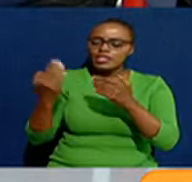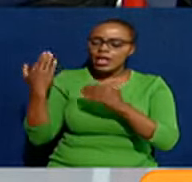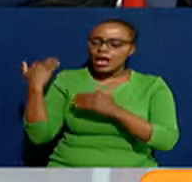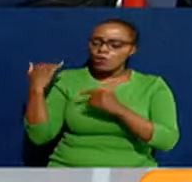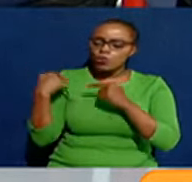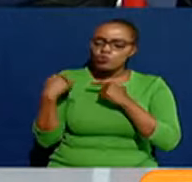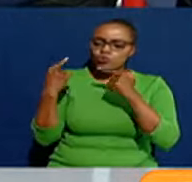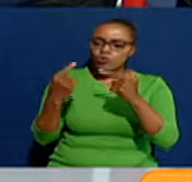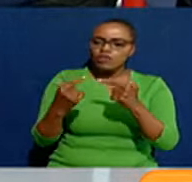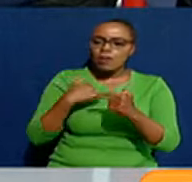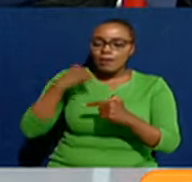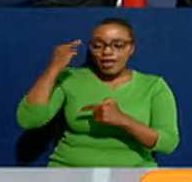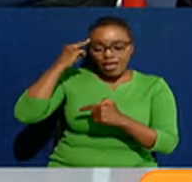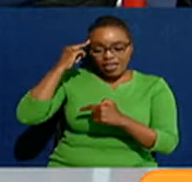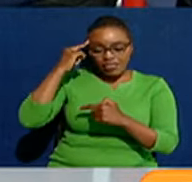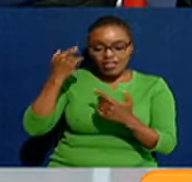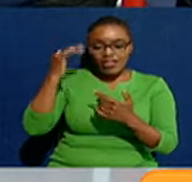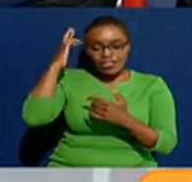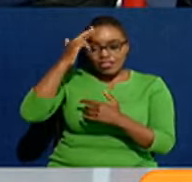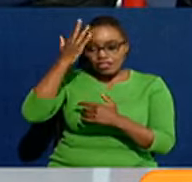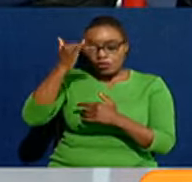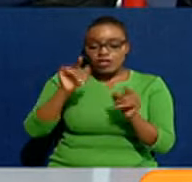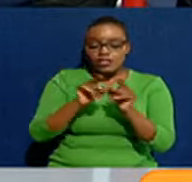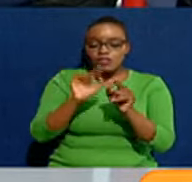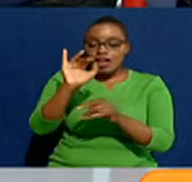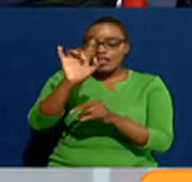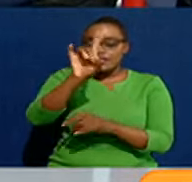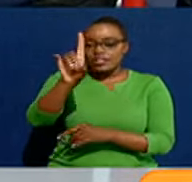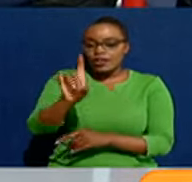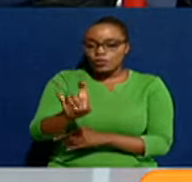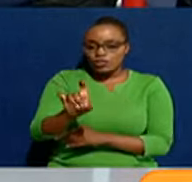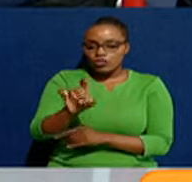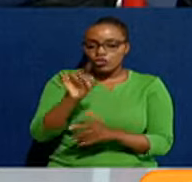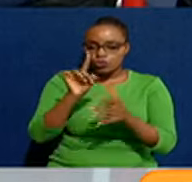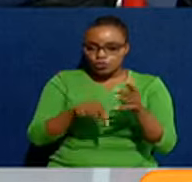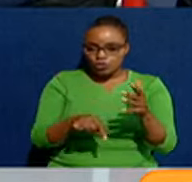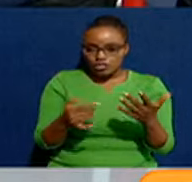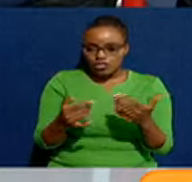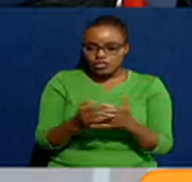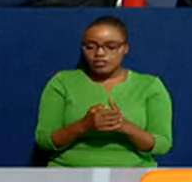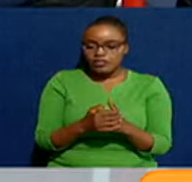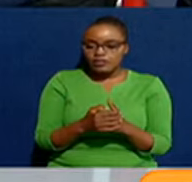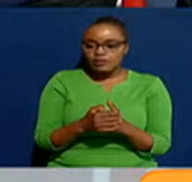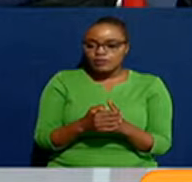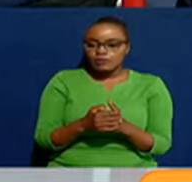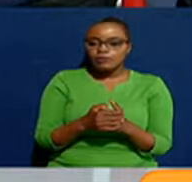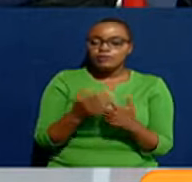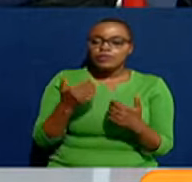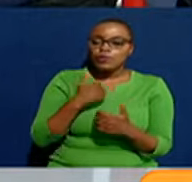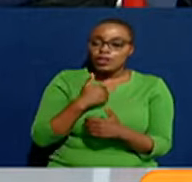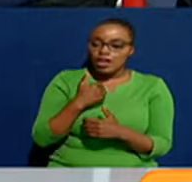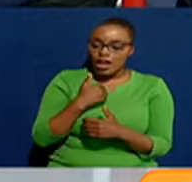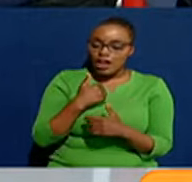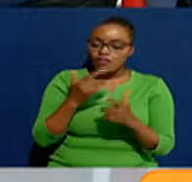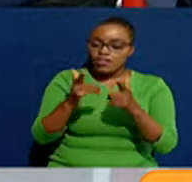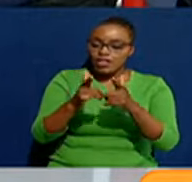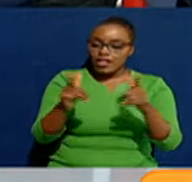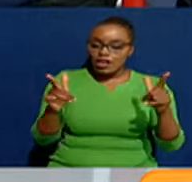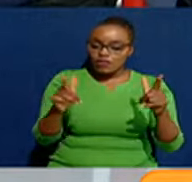And I think the reason I'm posing that question is there is room